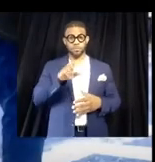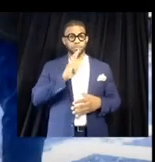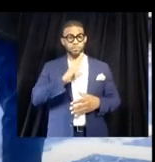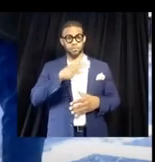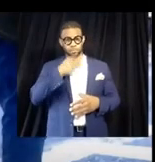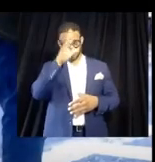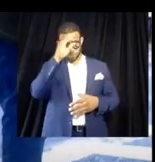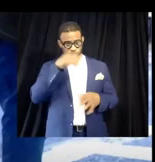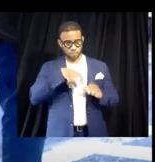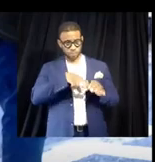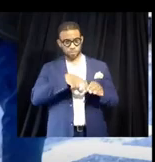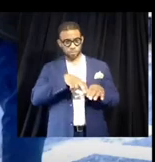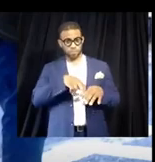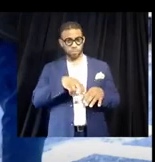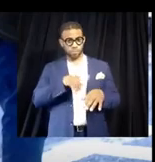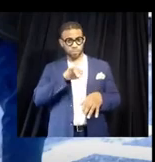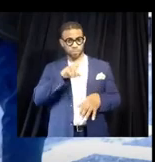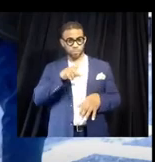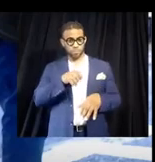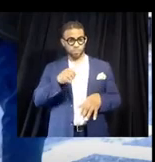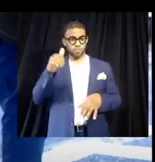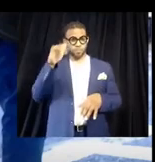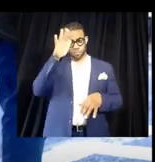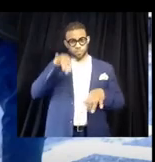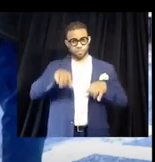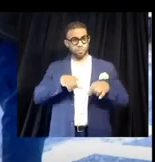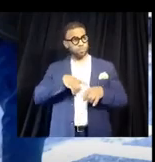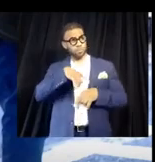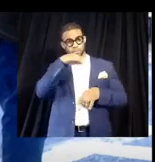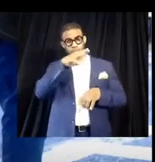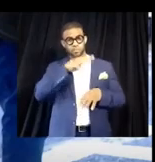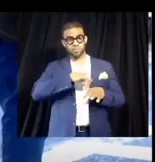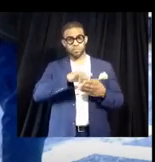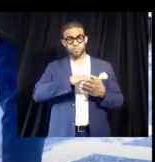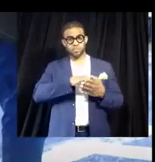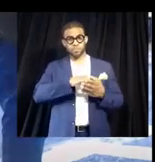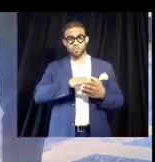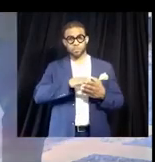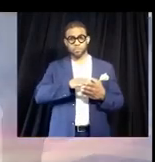Kyle, a 3-year-old white boy, rides in the trailer in the back of his father's bike through the streets of Upper Manhattan.